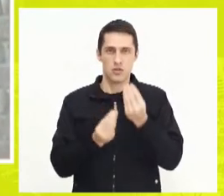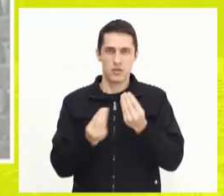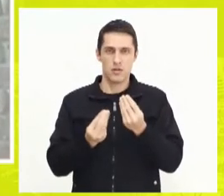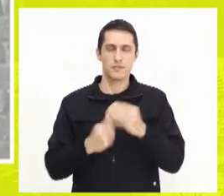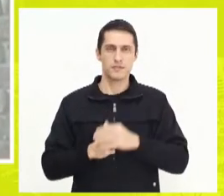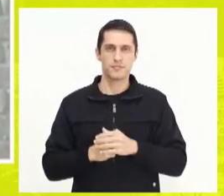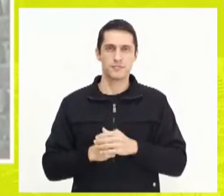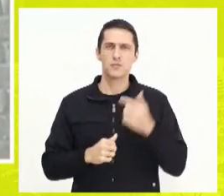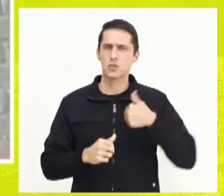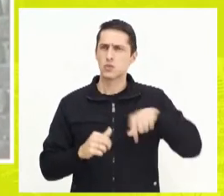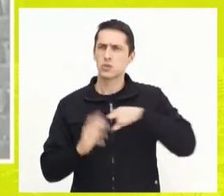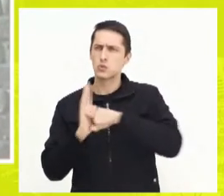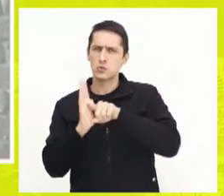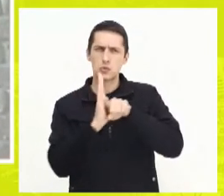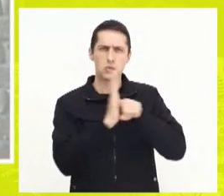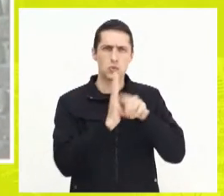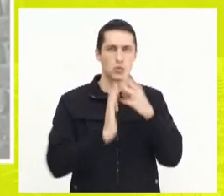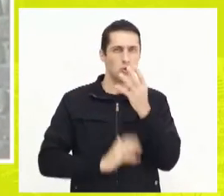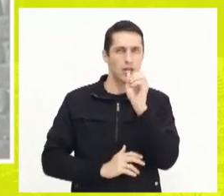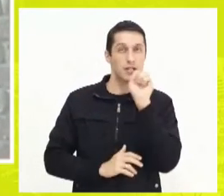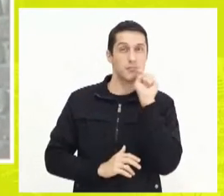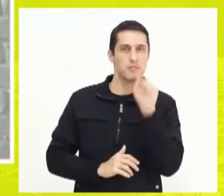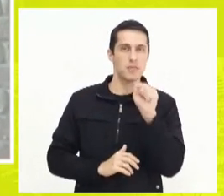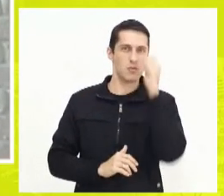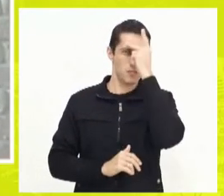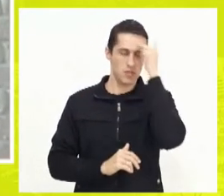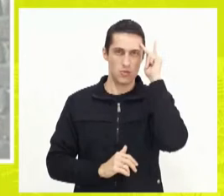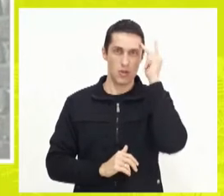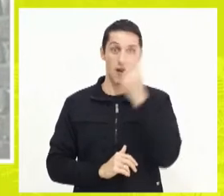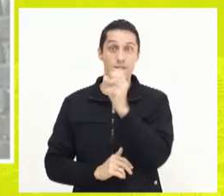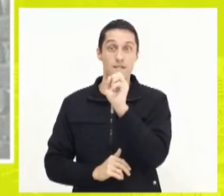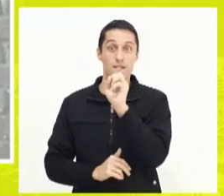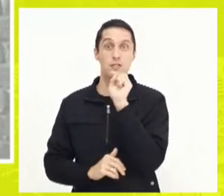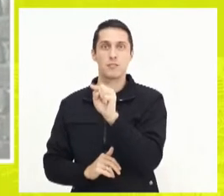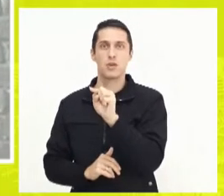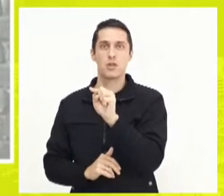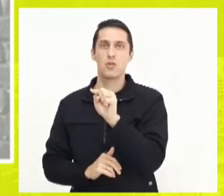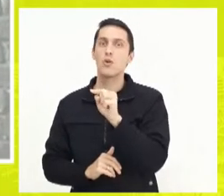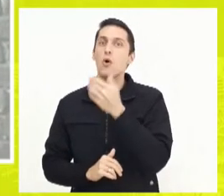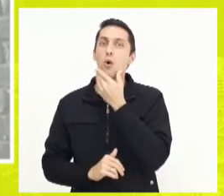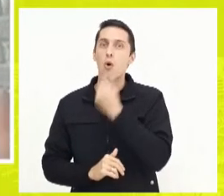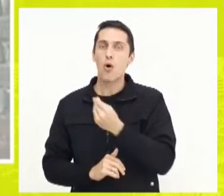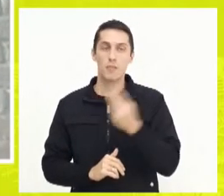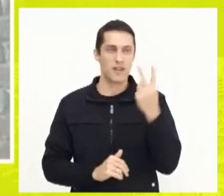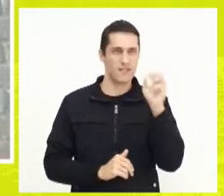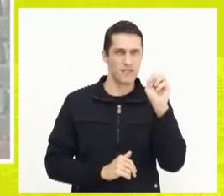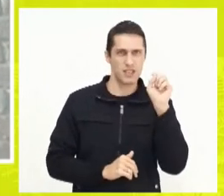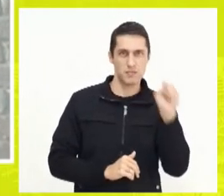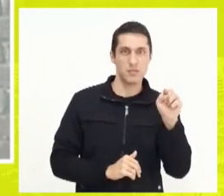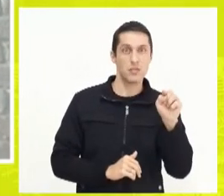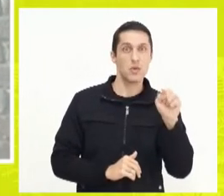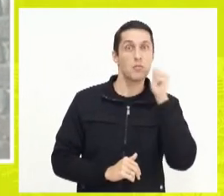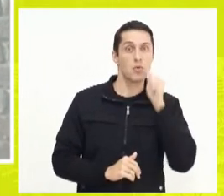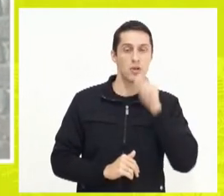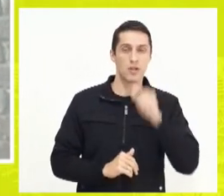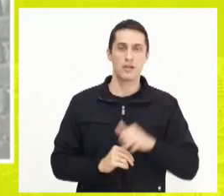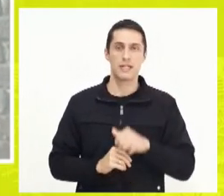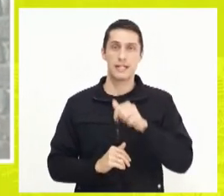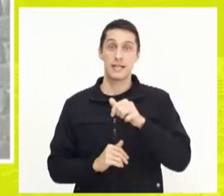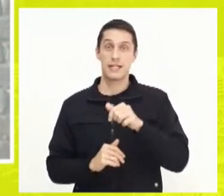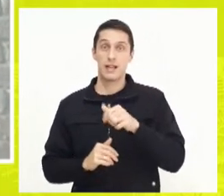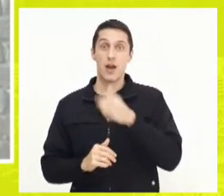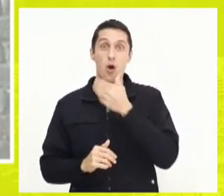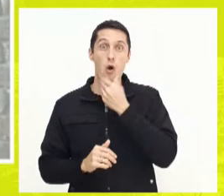in our last study we heard 20 000 women and 20 000 men seven out of ten